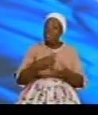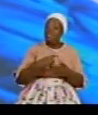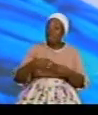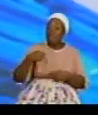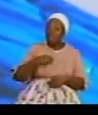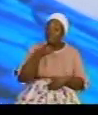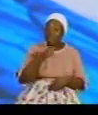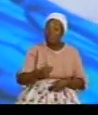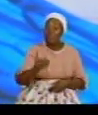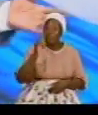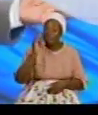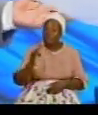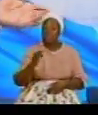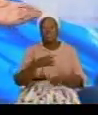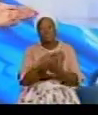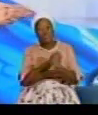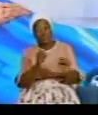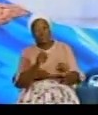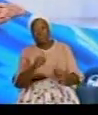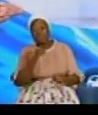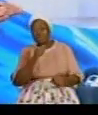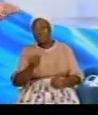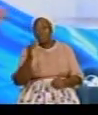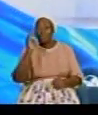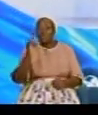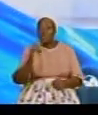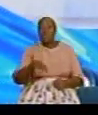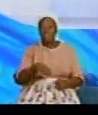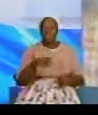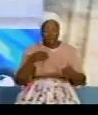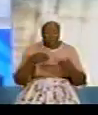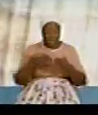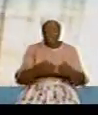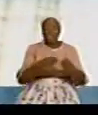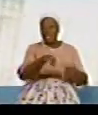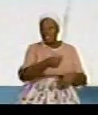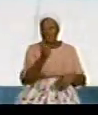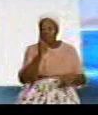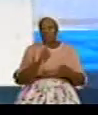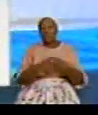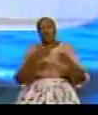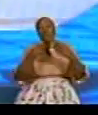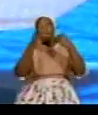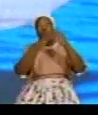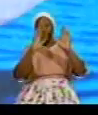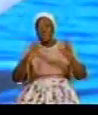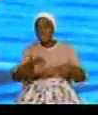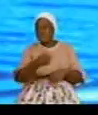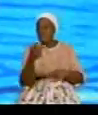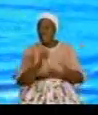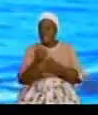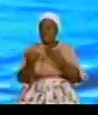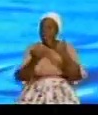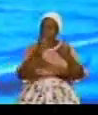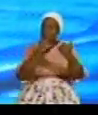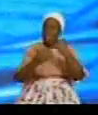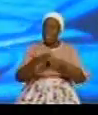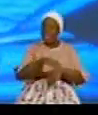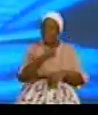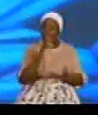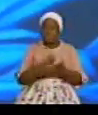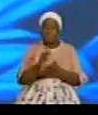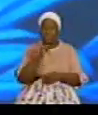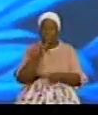to preach salvation. We're not going to lead anyone to heaven. Whoever is offended, whoever is not